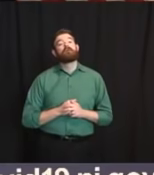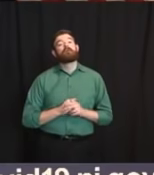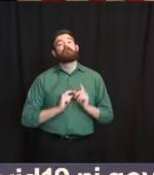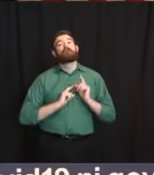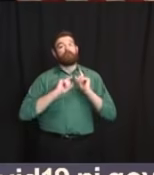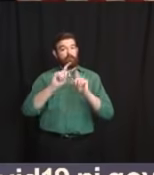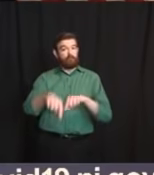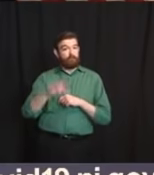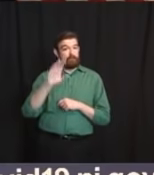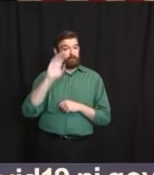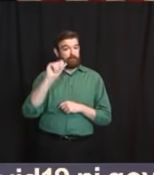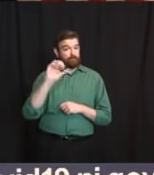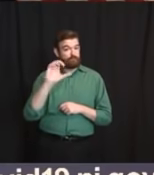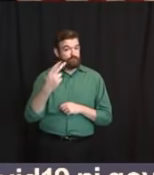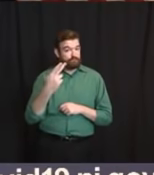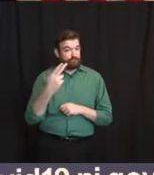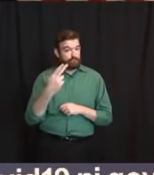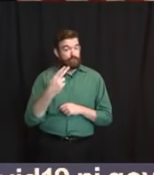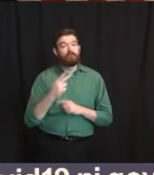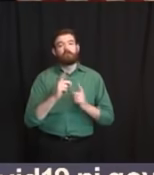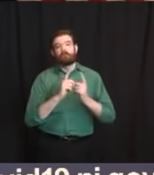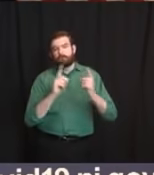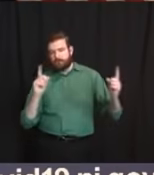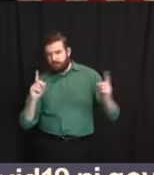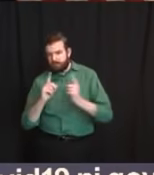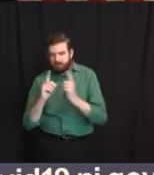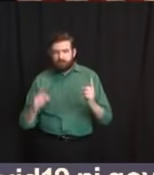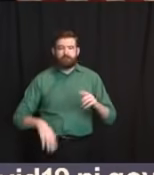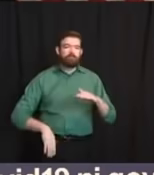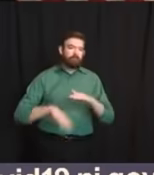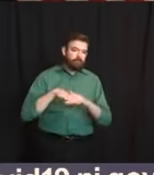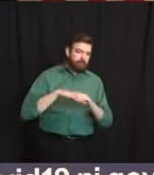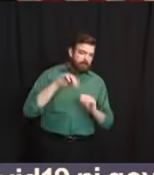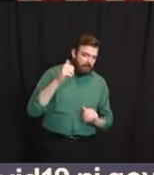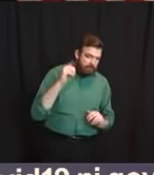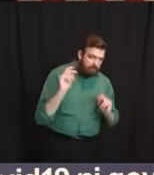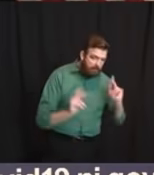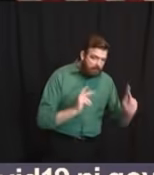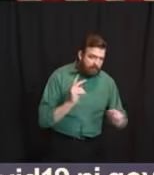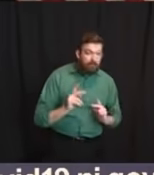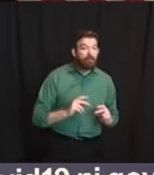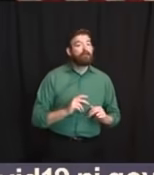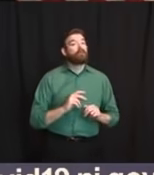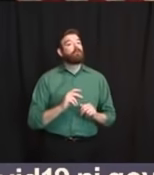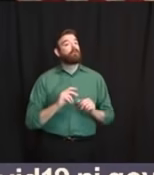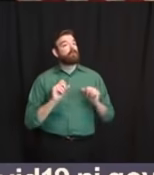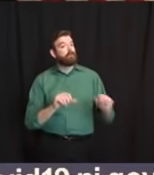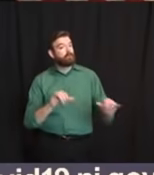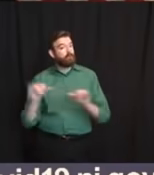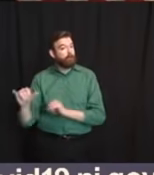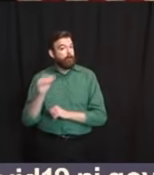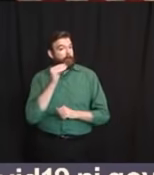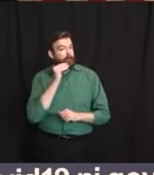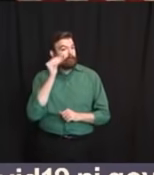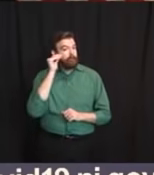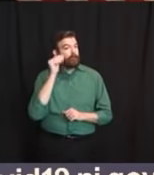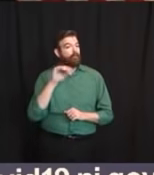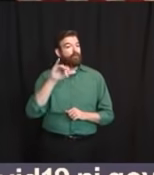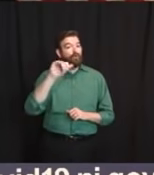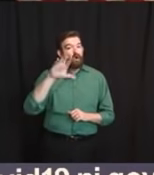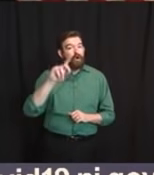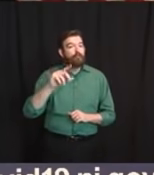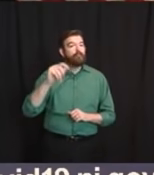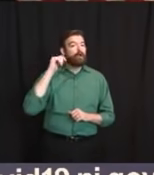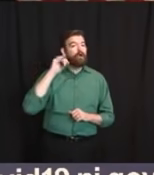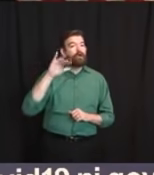and in parks? People have been asking that. And forgive me if I missed this, but the ambulatory surgery, is there any specifics about which